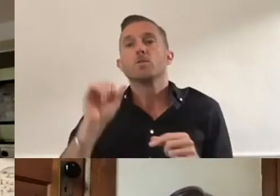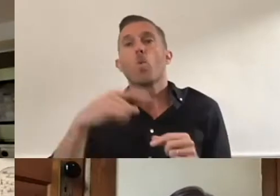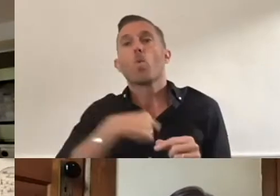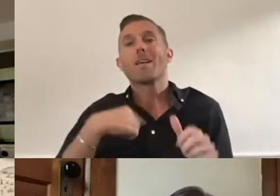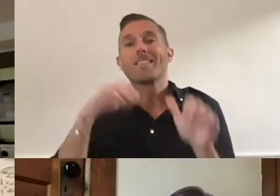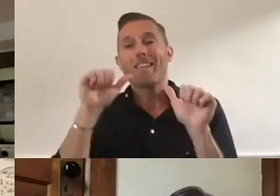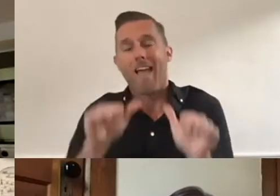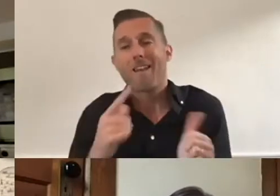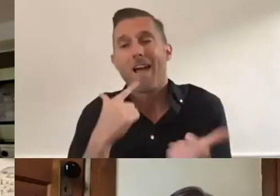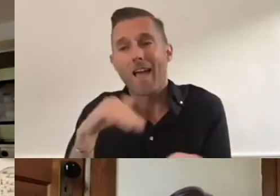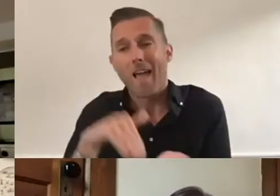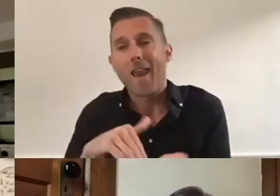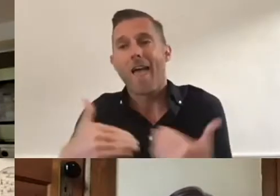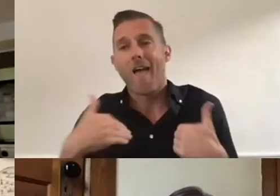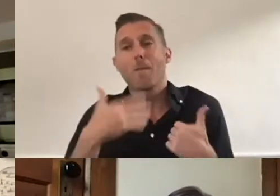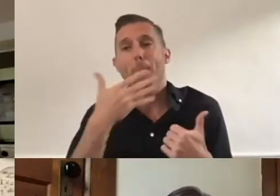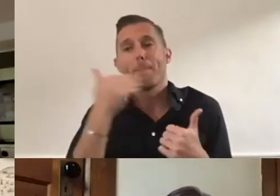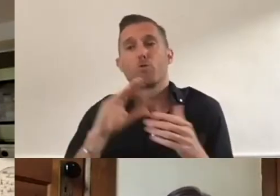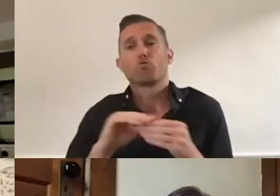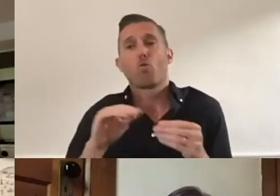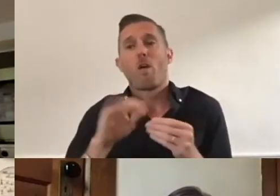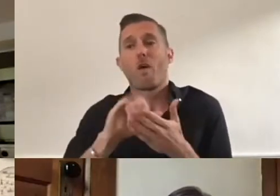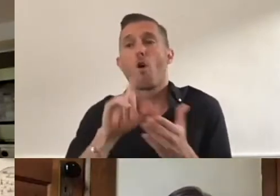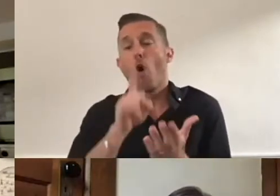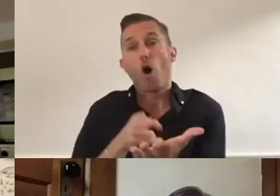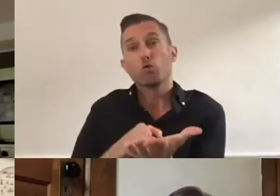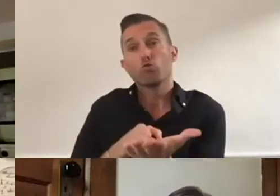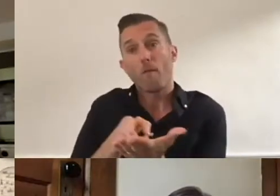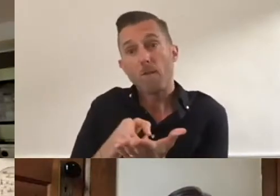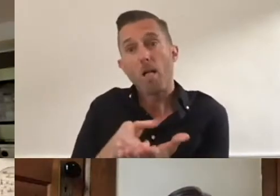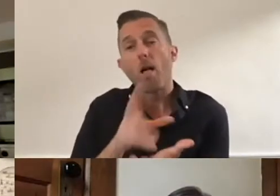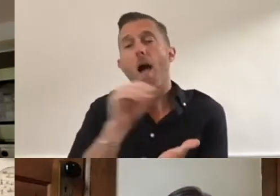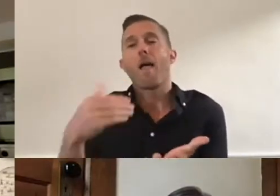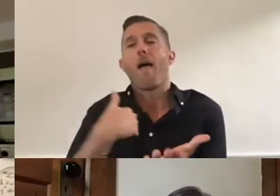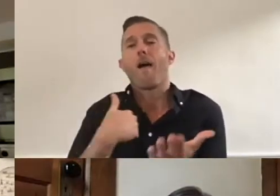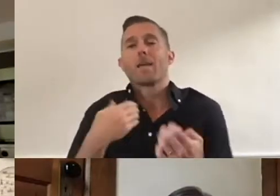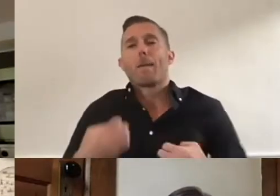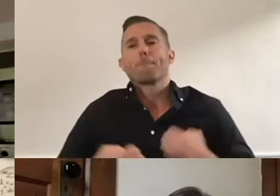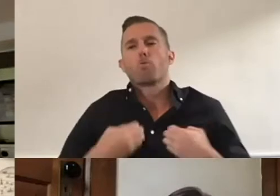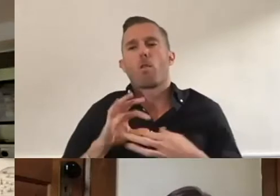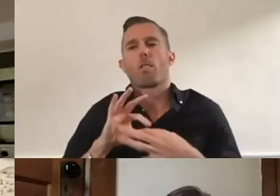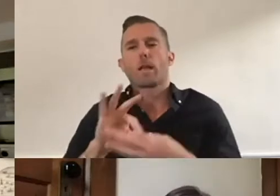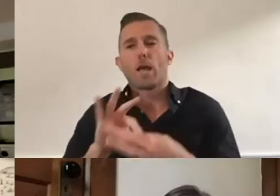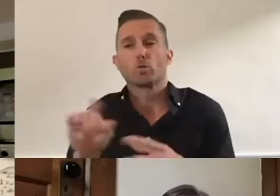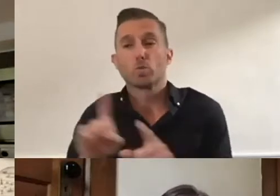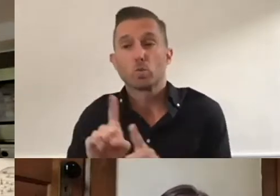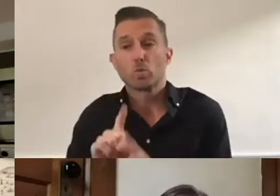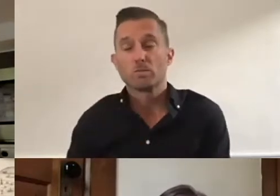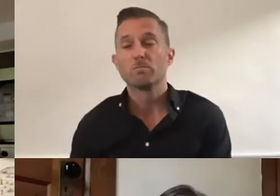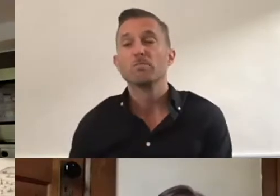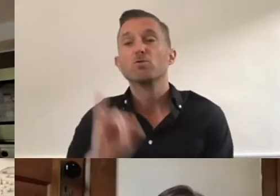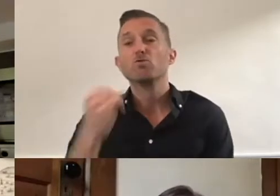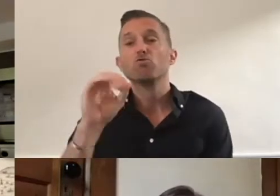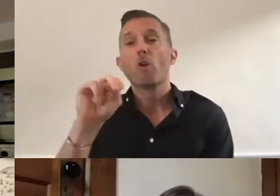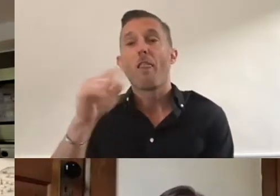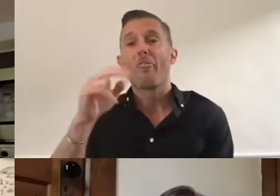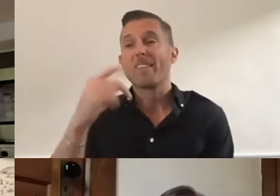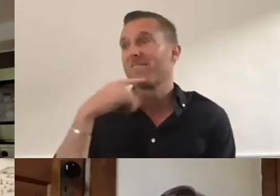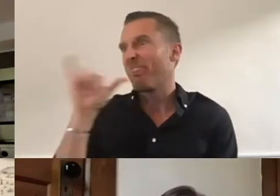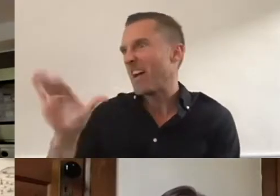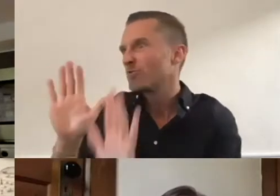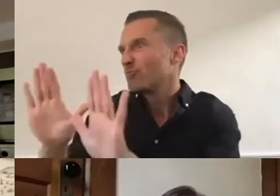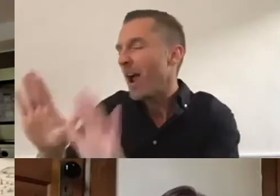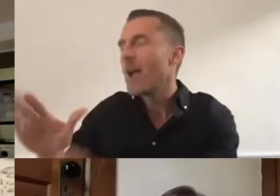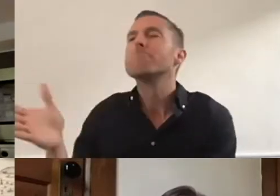again, have better stories that are truthful and have that emotional connection. That's great. Grace,